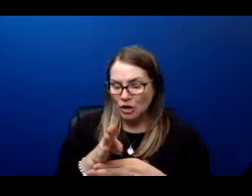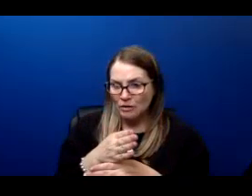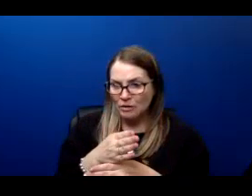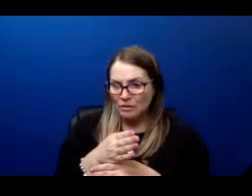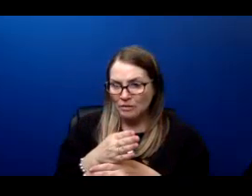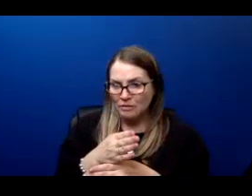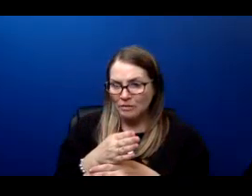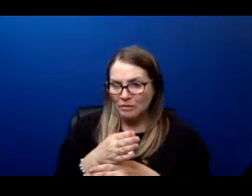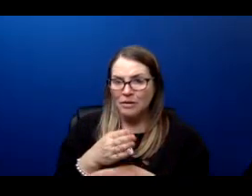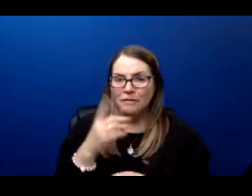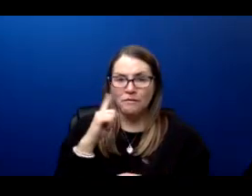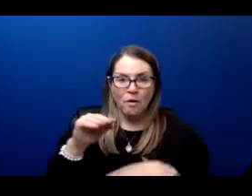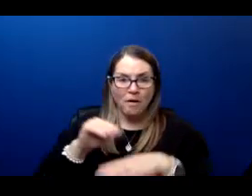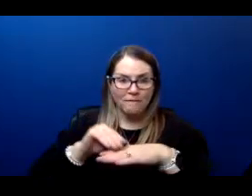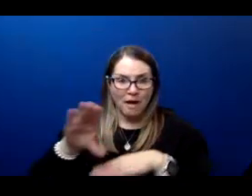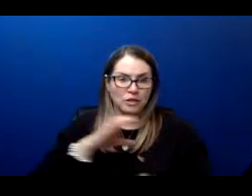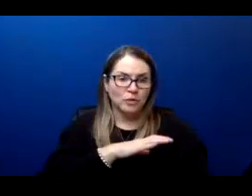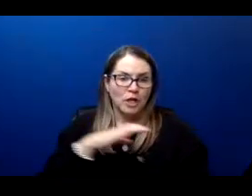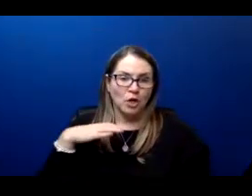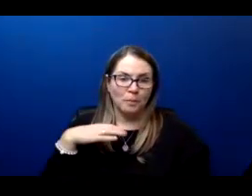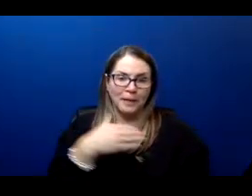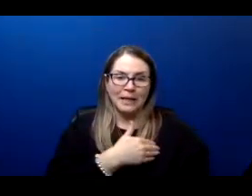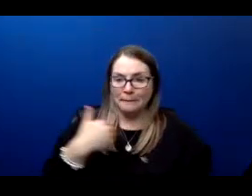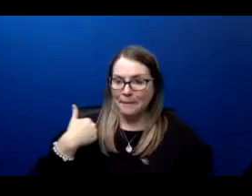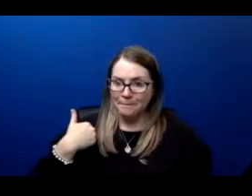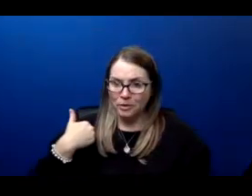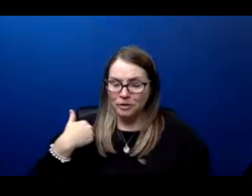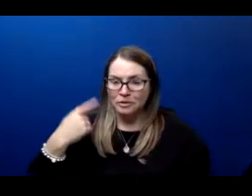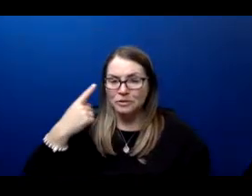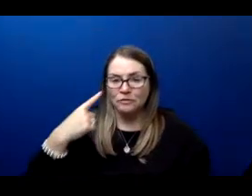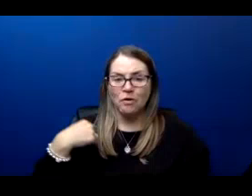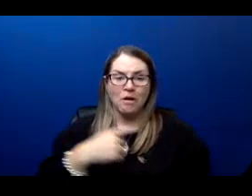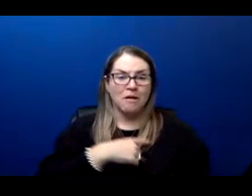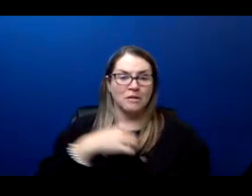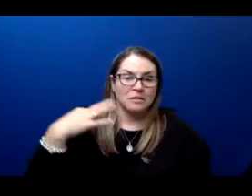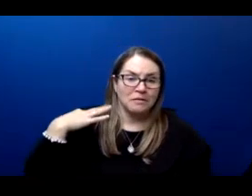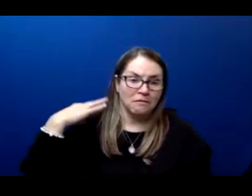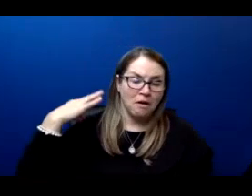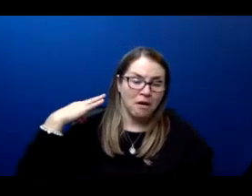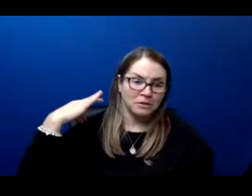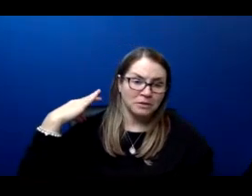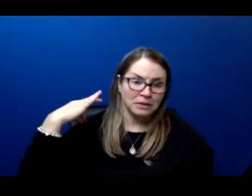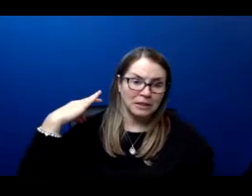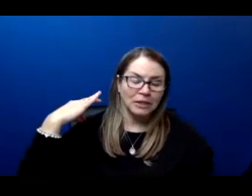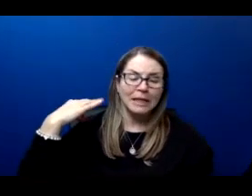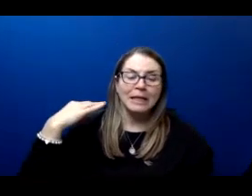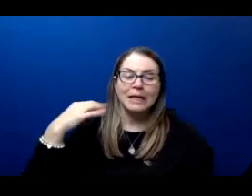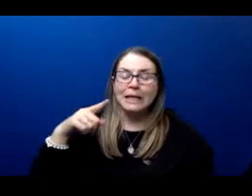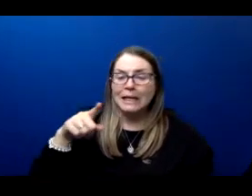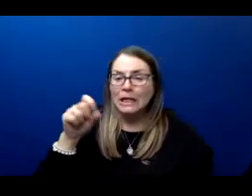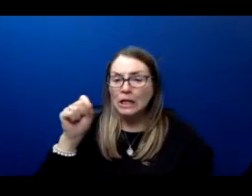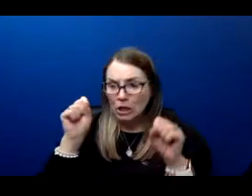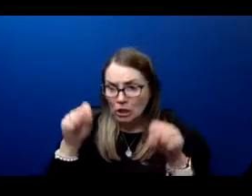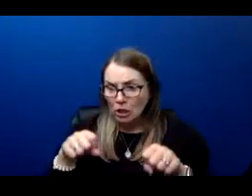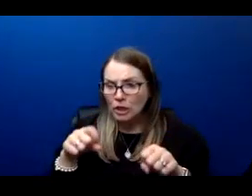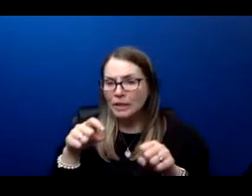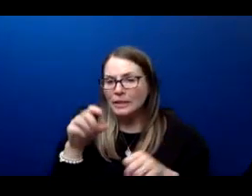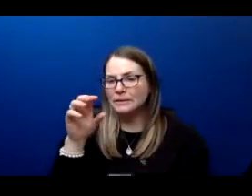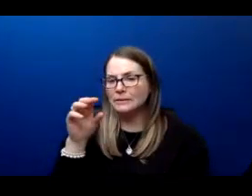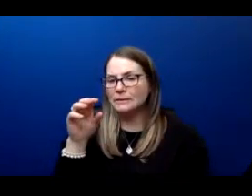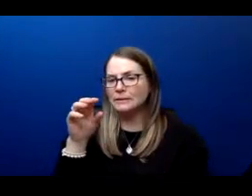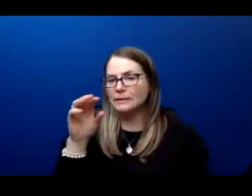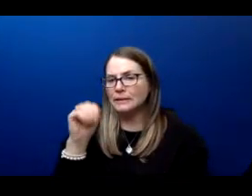for the advisory committee members, I think it goes along with both us volunteering or maybe sharing this with folks that we do know that could, as Ms. Dorch mentioned,